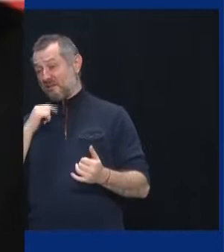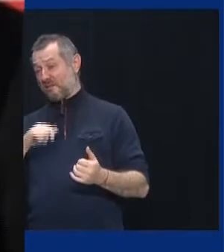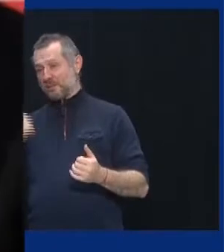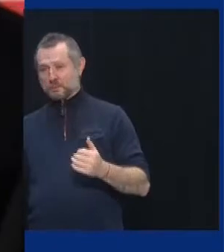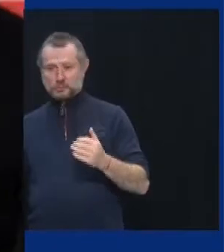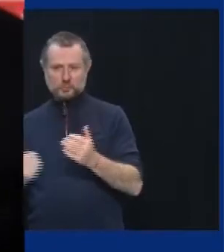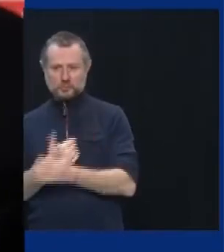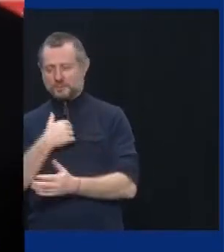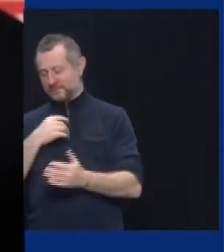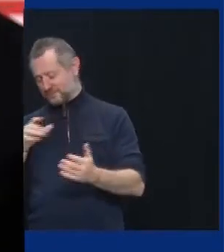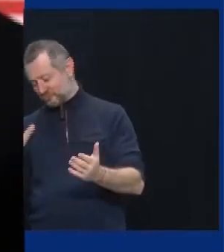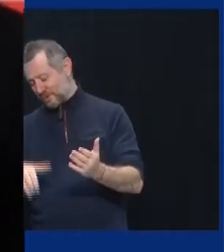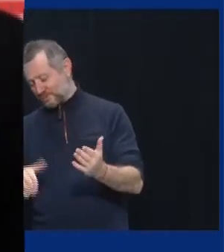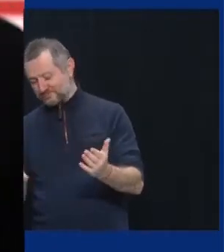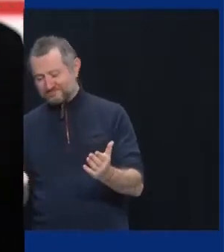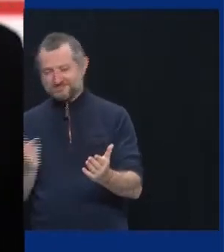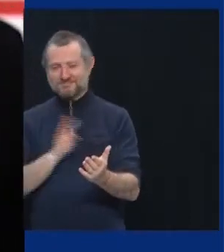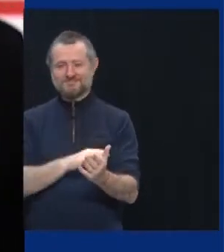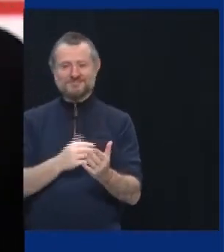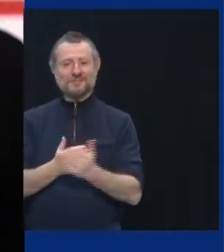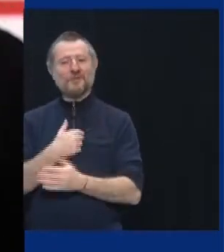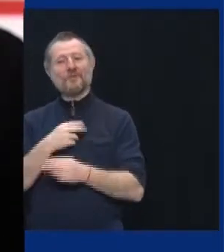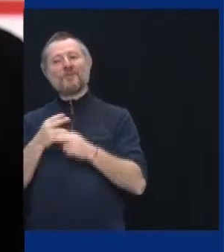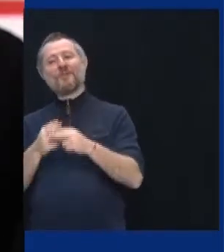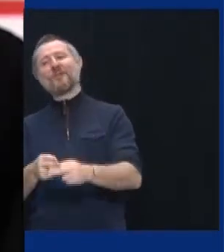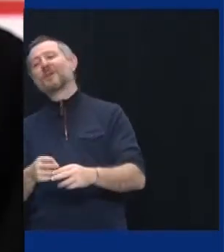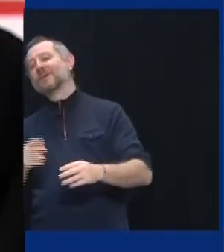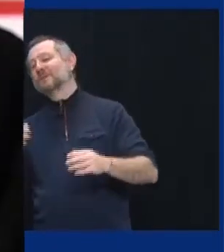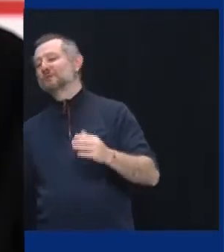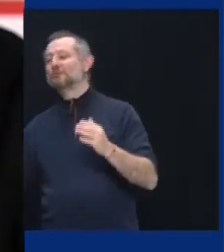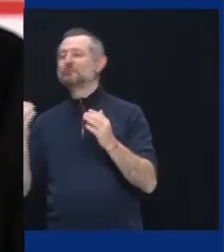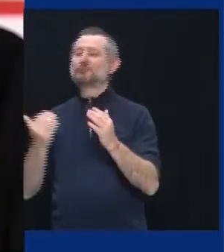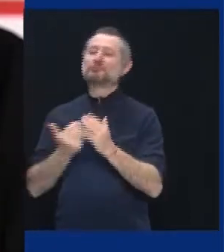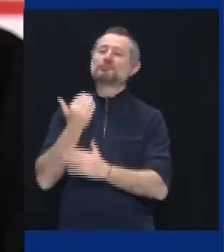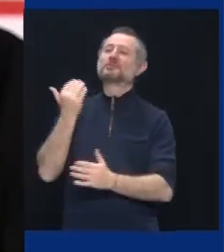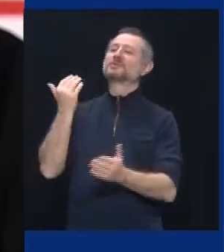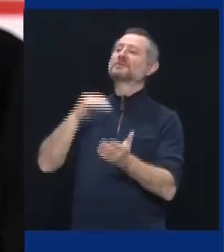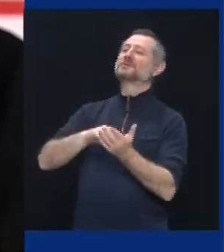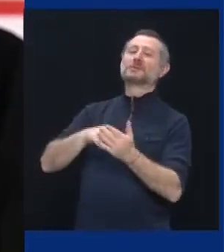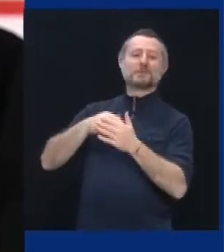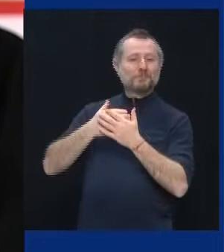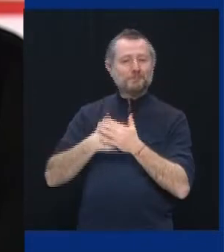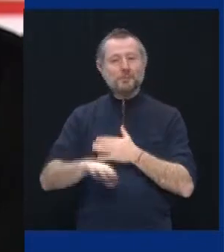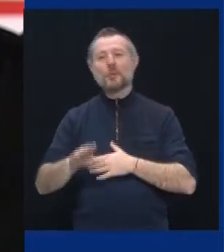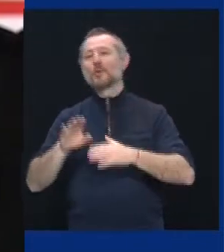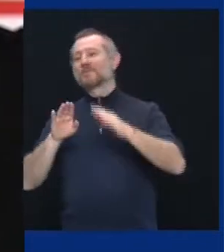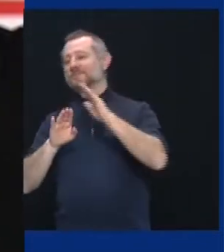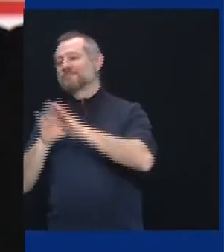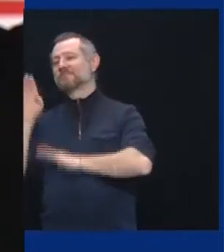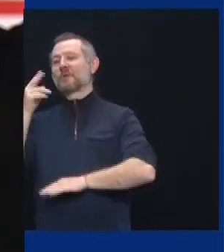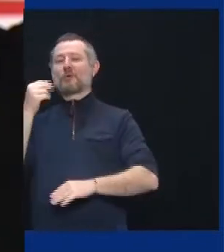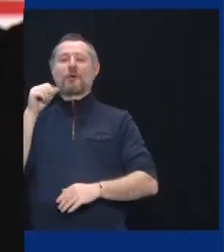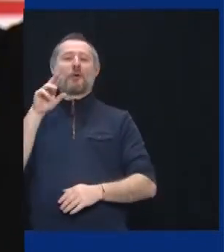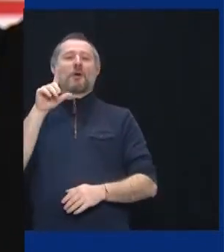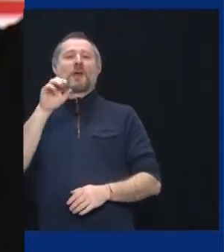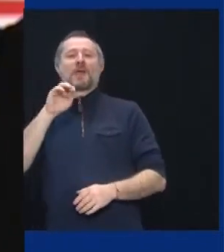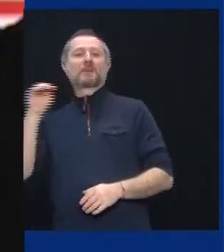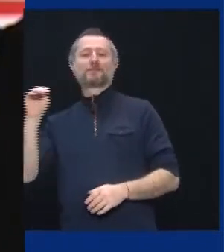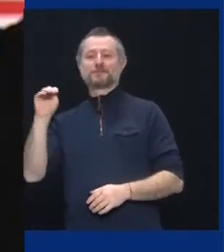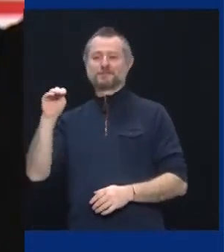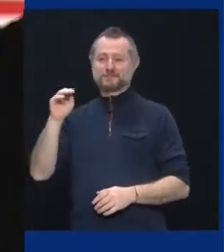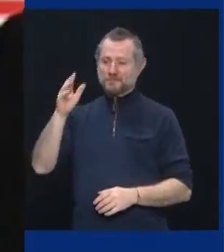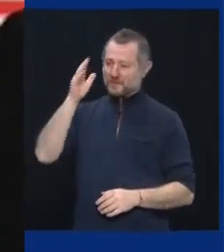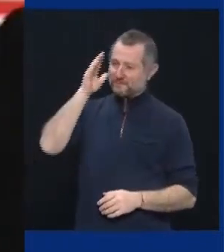rebirth of Harlem. It is going to be another chapter in the future of the new Harlem. It does not